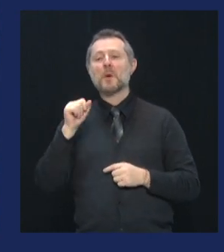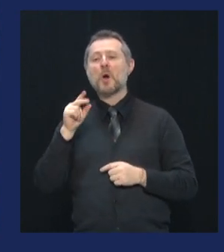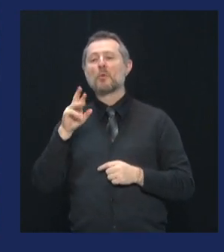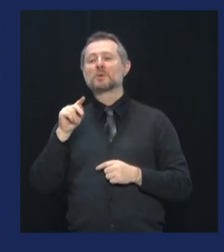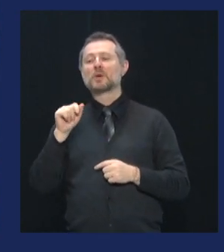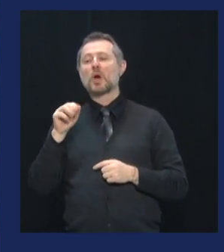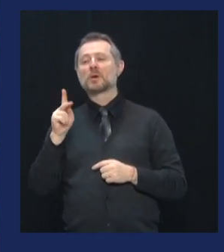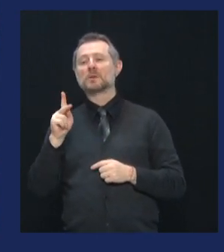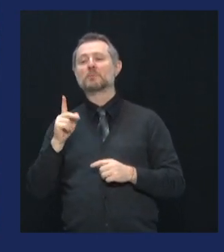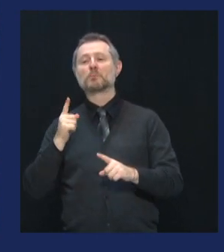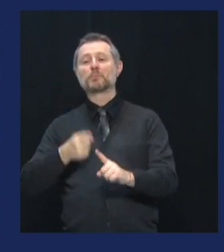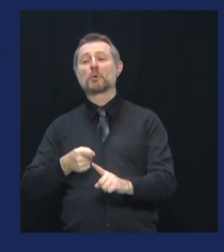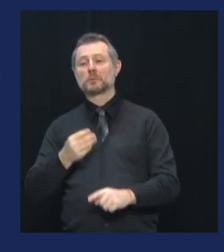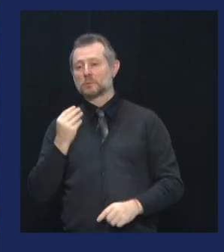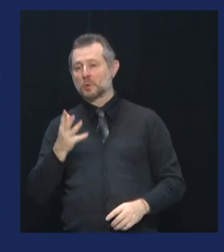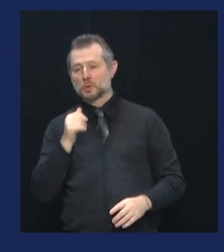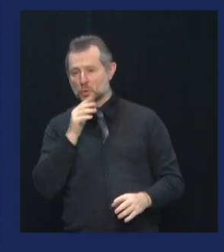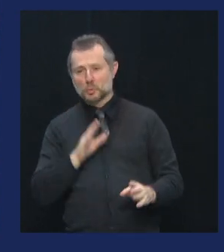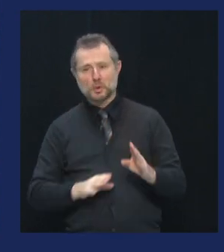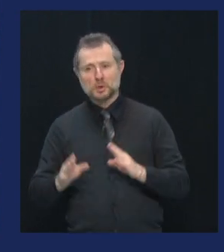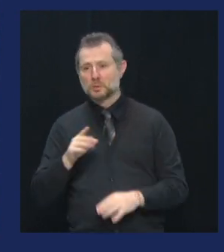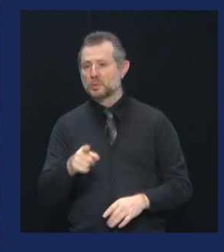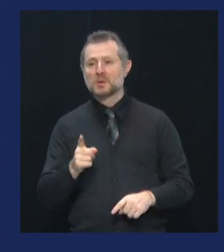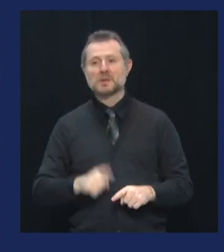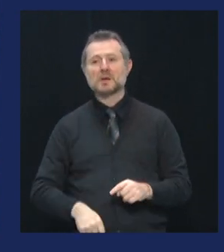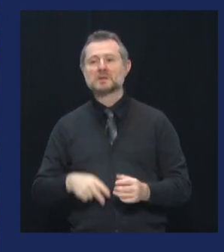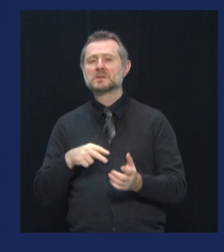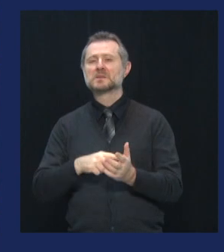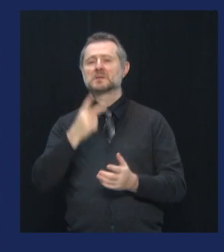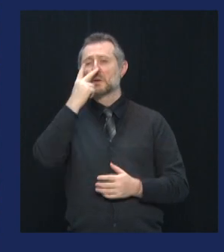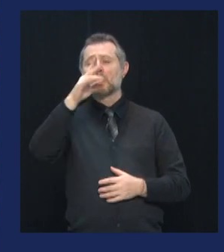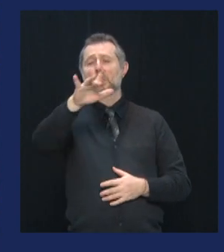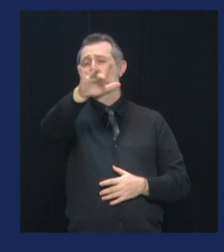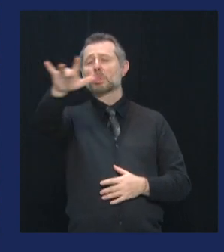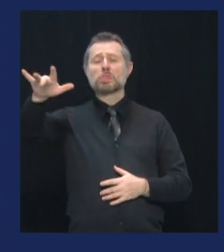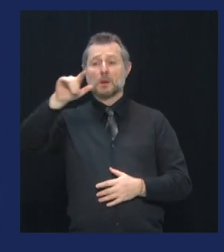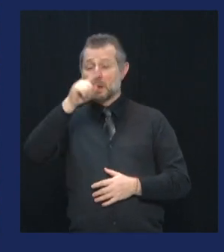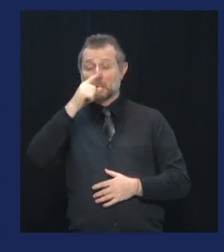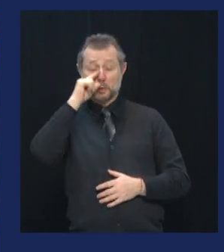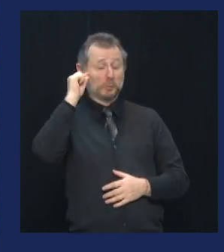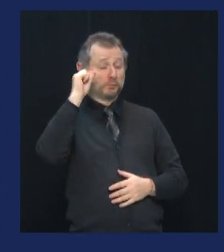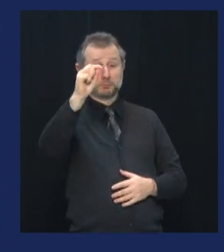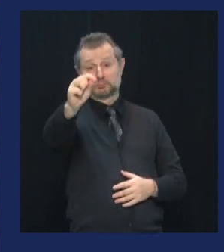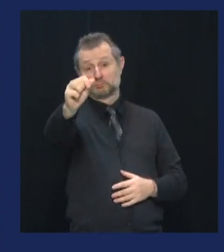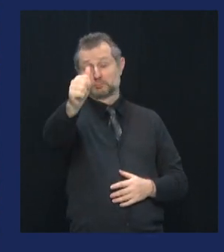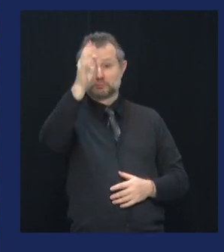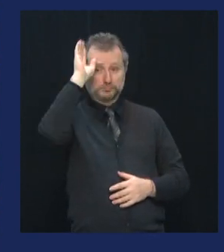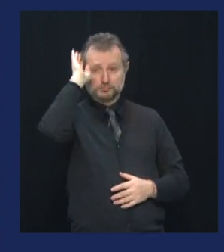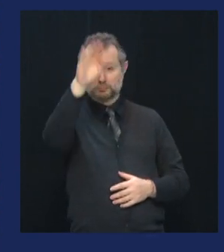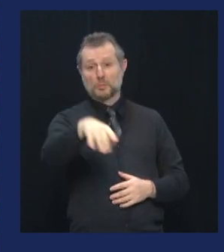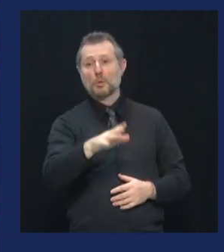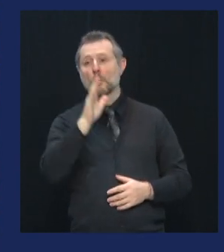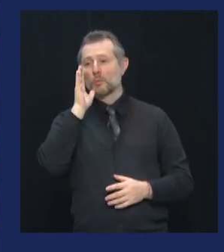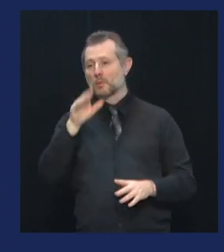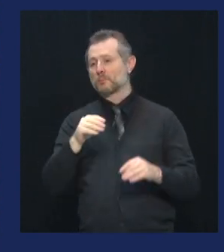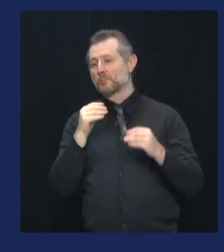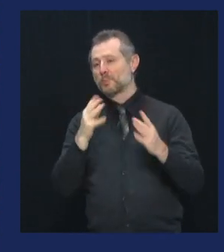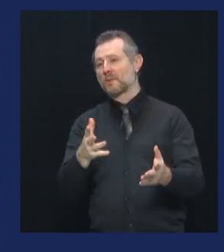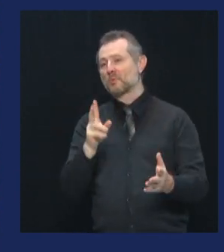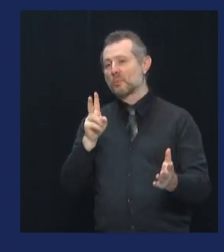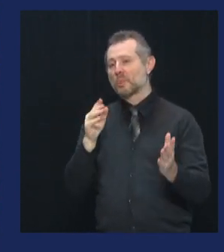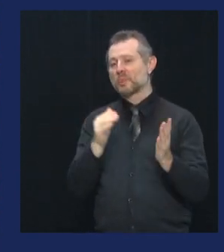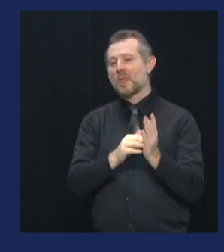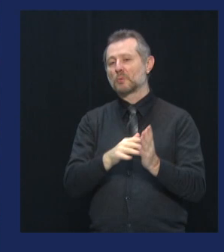visible from the shore. They will provide about 2,500 megawatts. This is the largest production